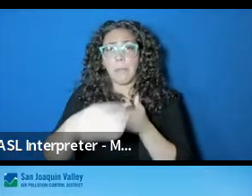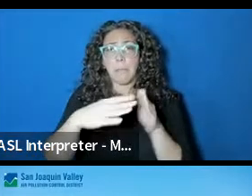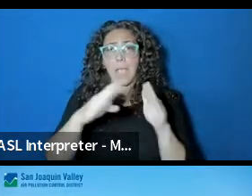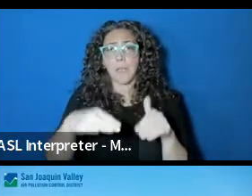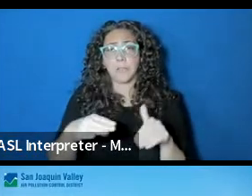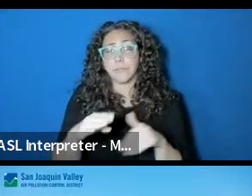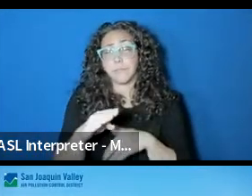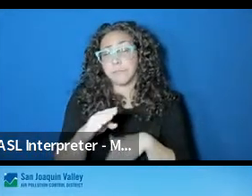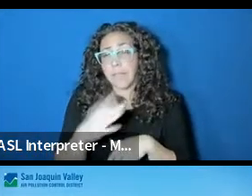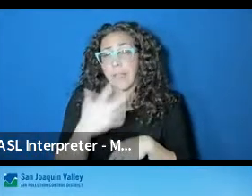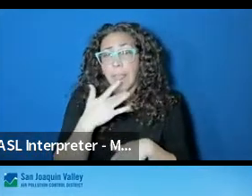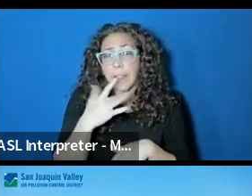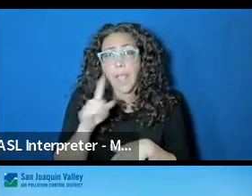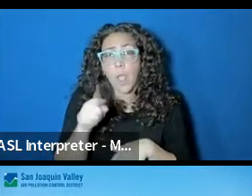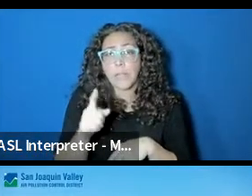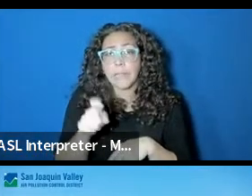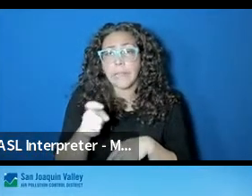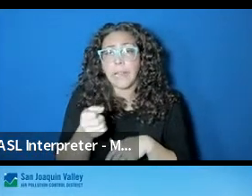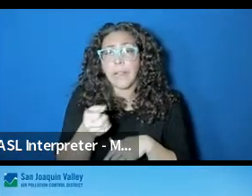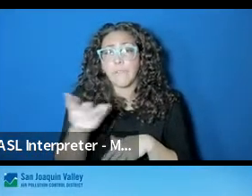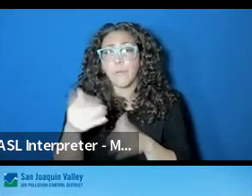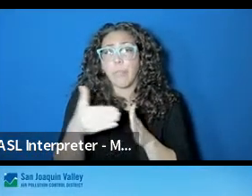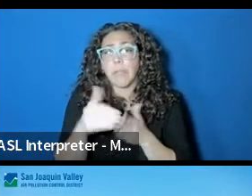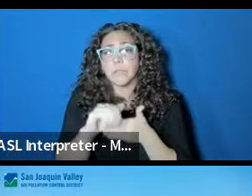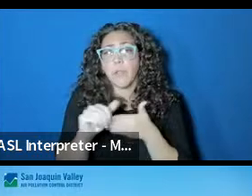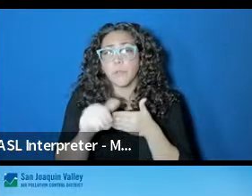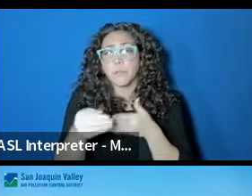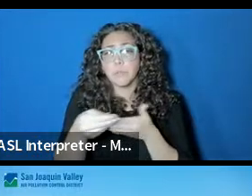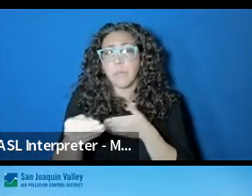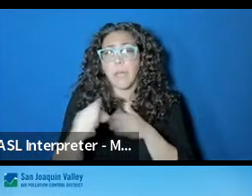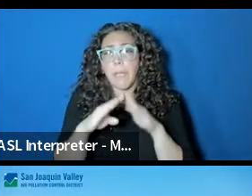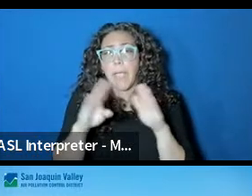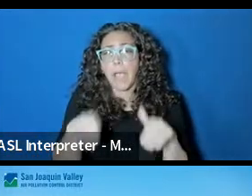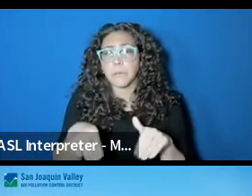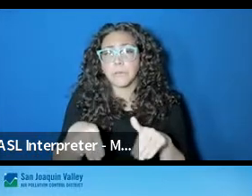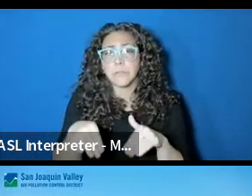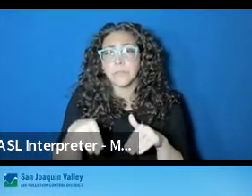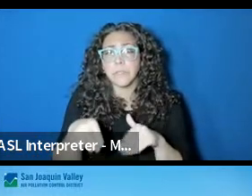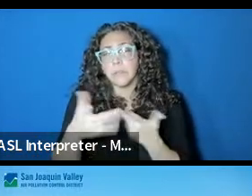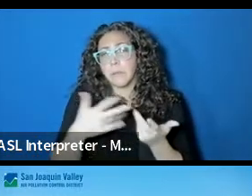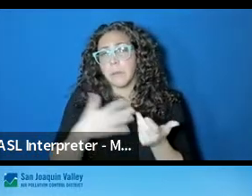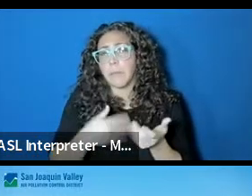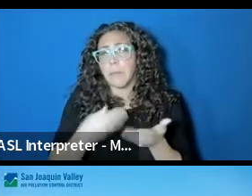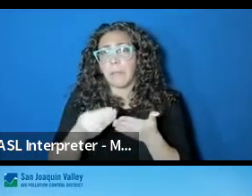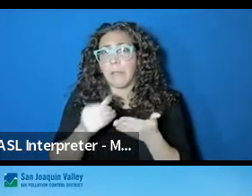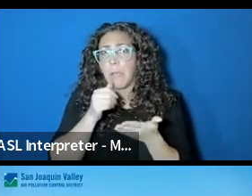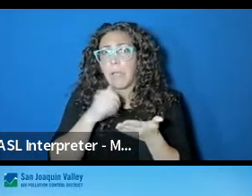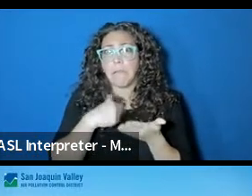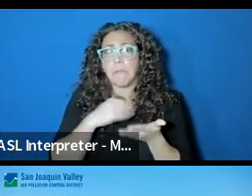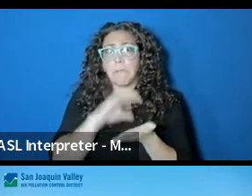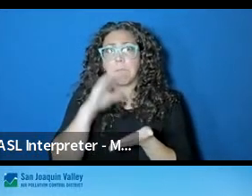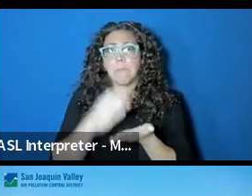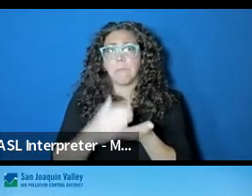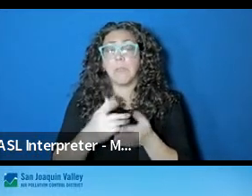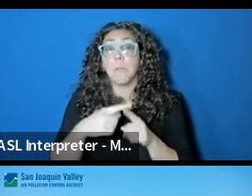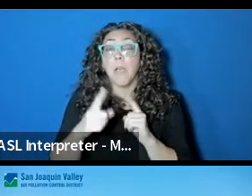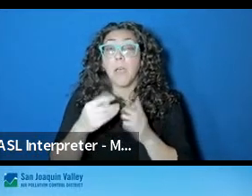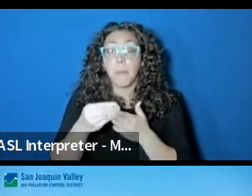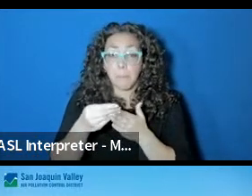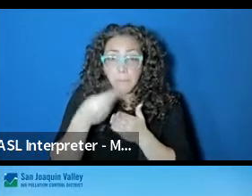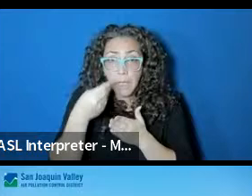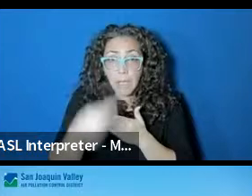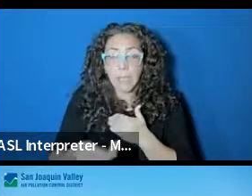few $1,000s to buy my house. But when I bought it, my big, huge tree out in